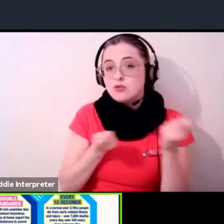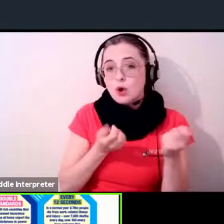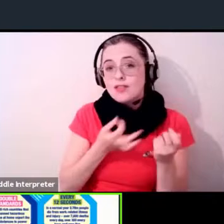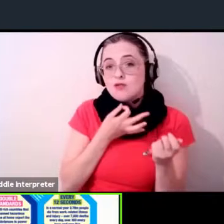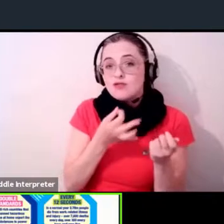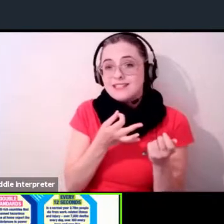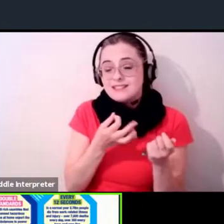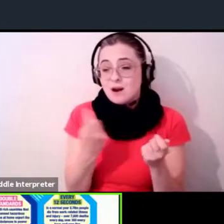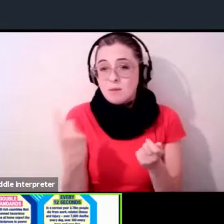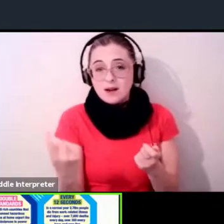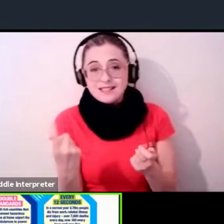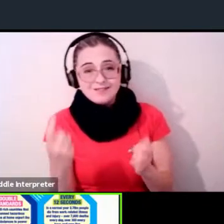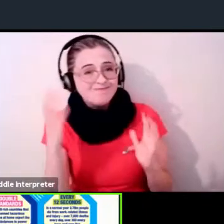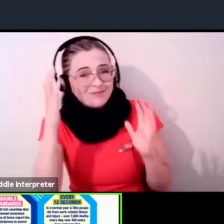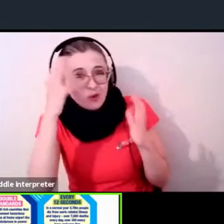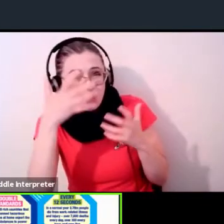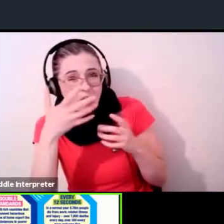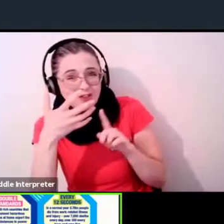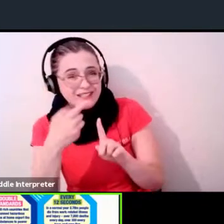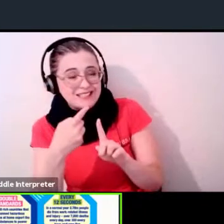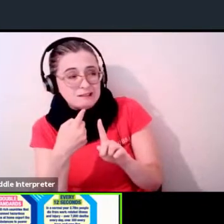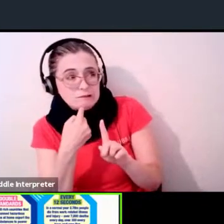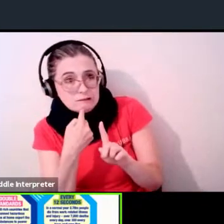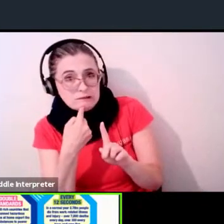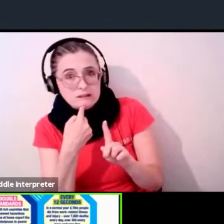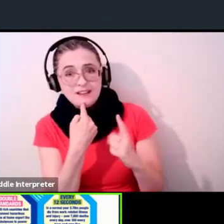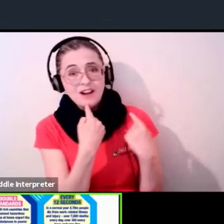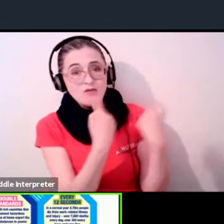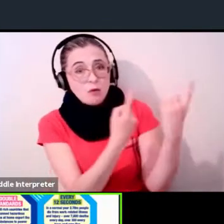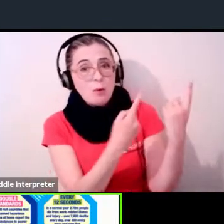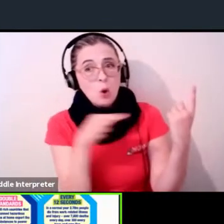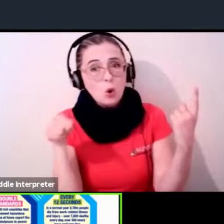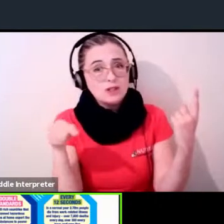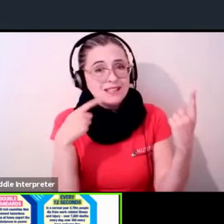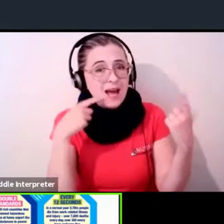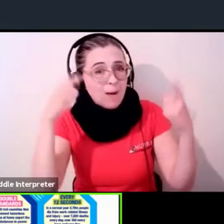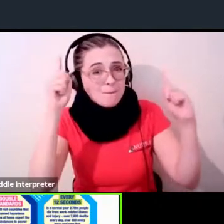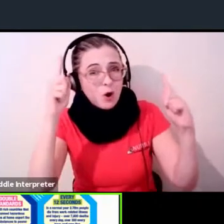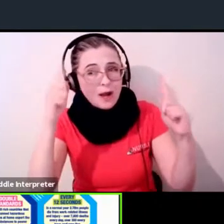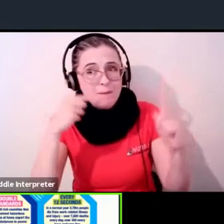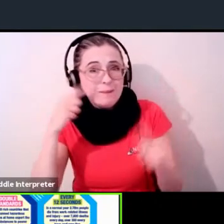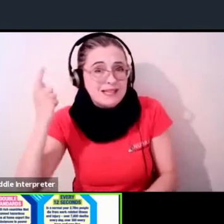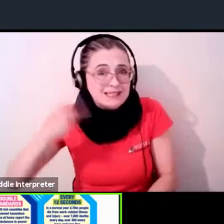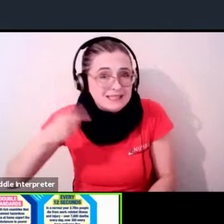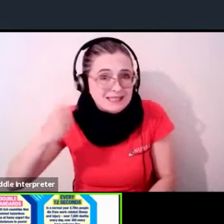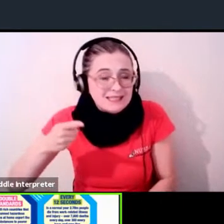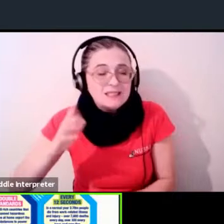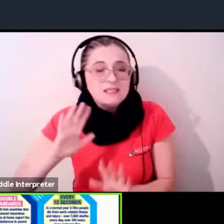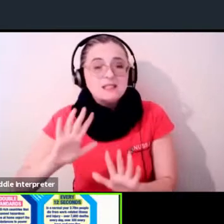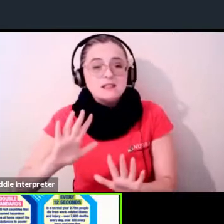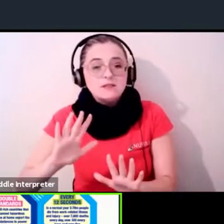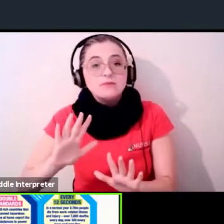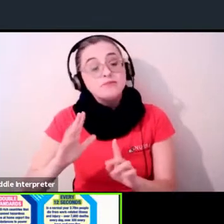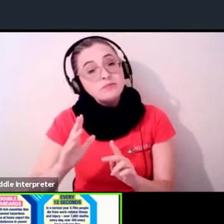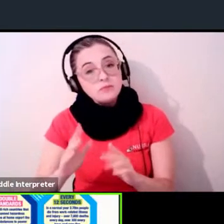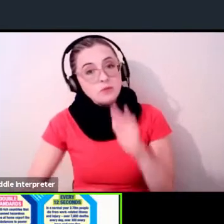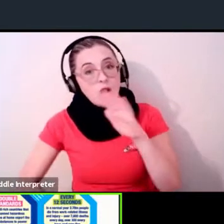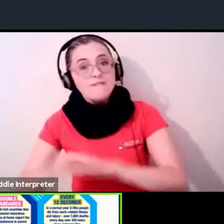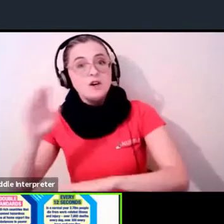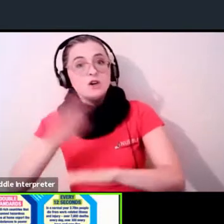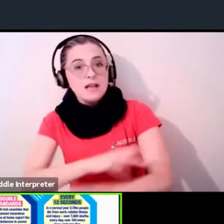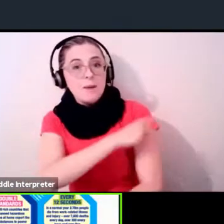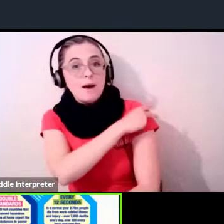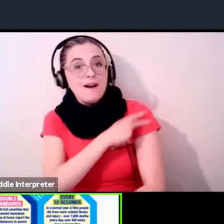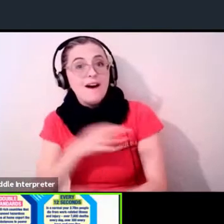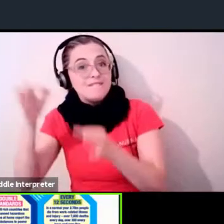her employer would react if they found out she had reported them. But her full-time official did report their concerns, and the